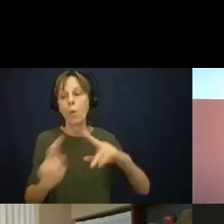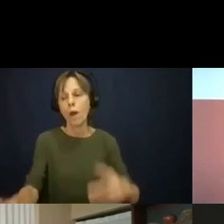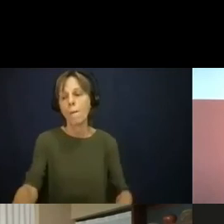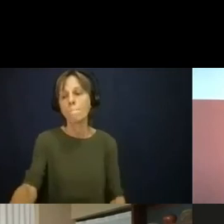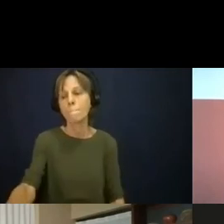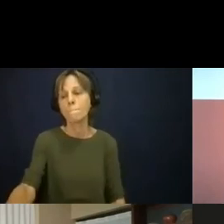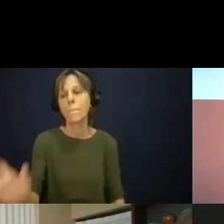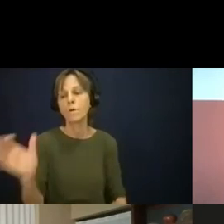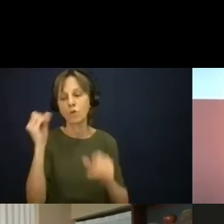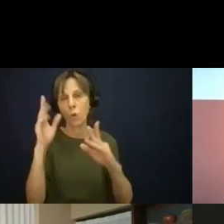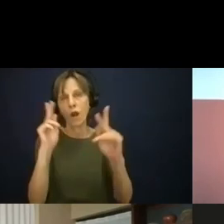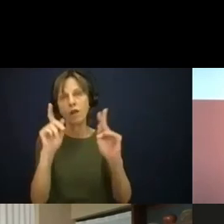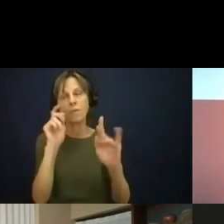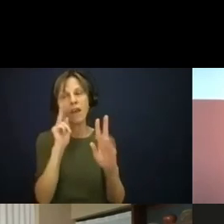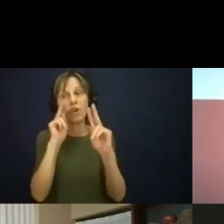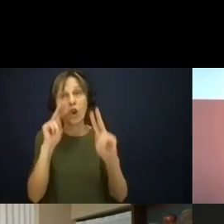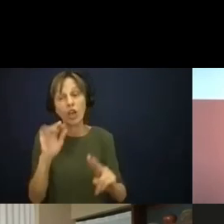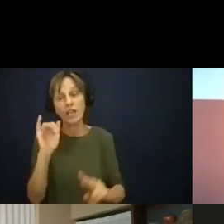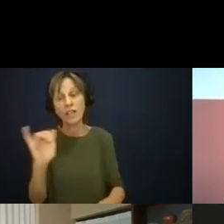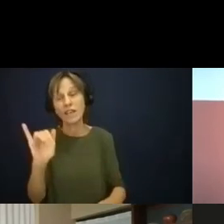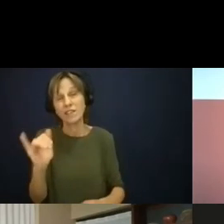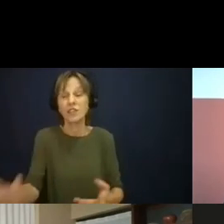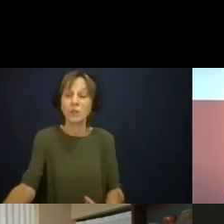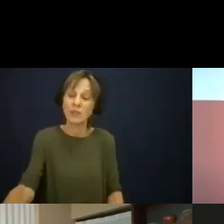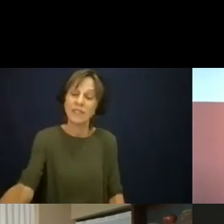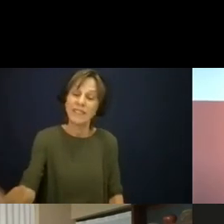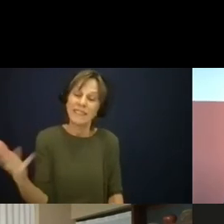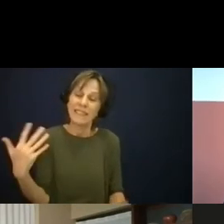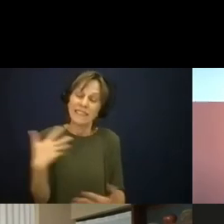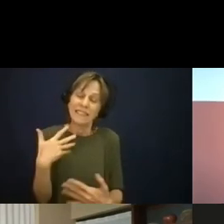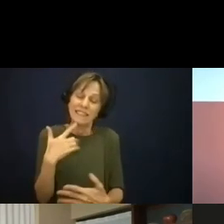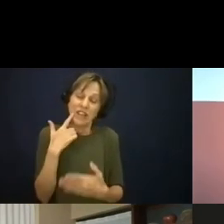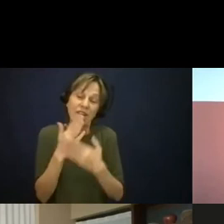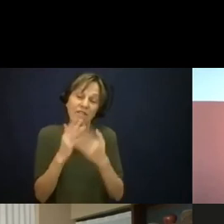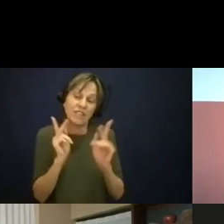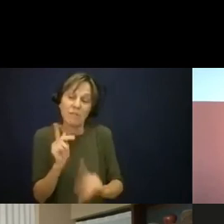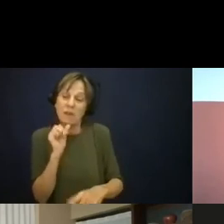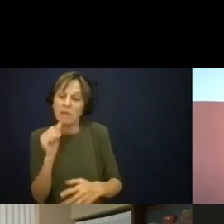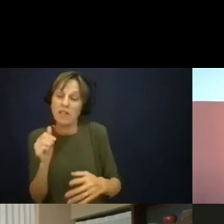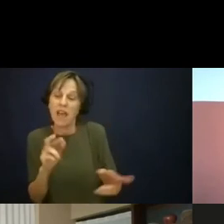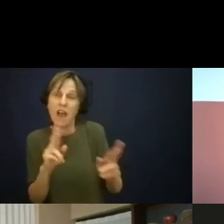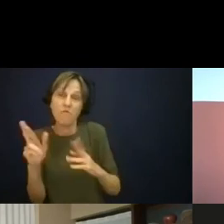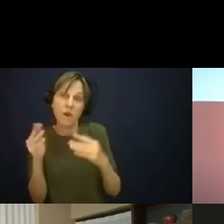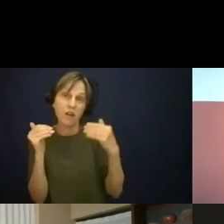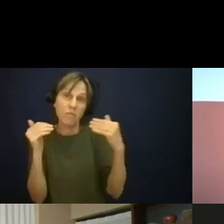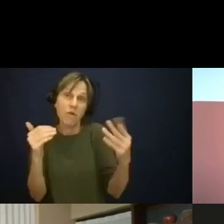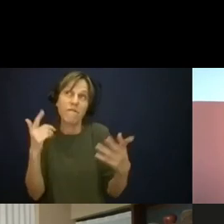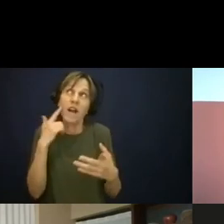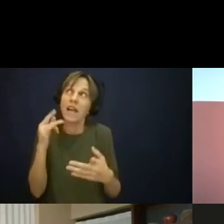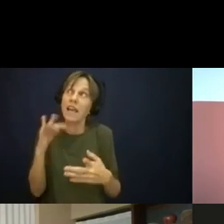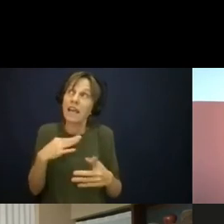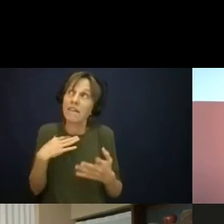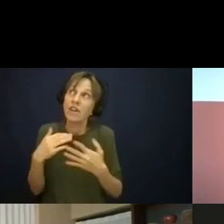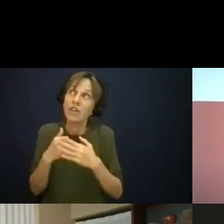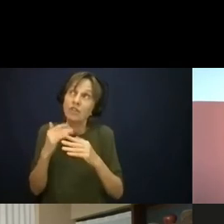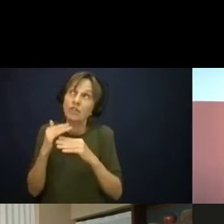at that too. And it's kind of scary for some folks that's not ready to move on, because it's like, oh, if I make too much, I'm gonna be forced